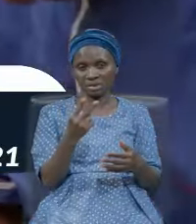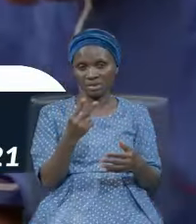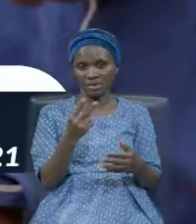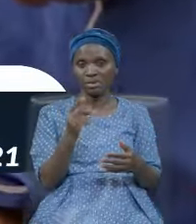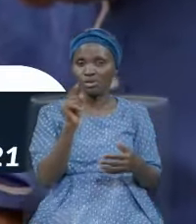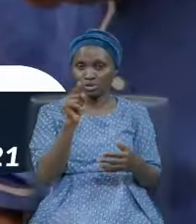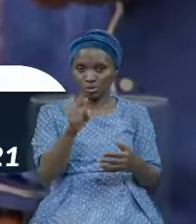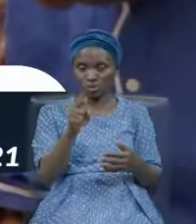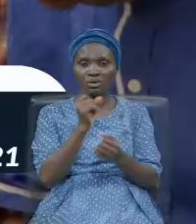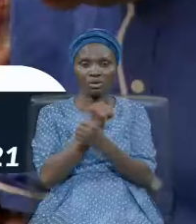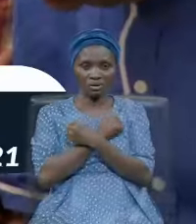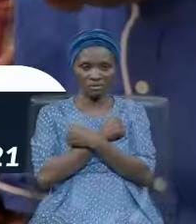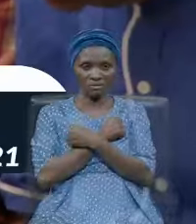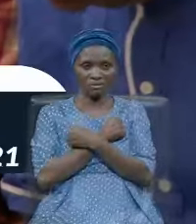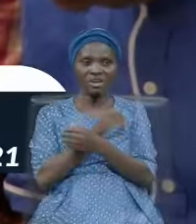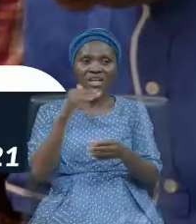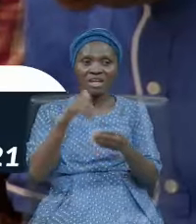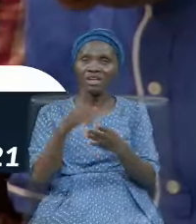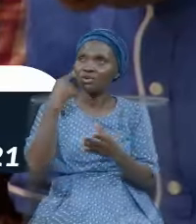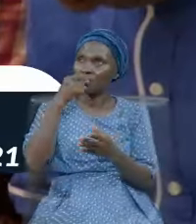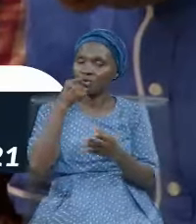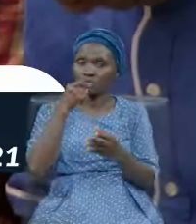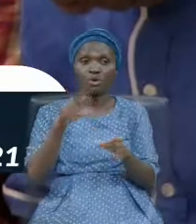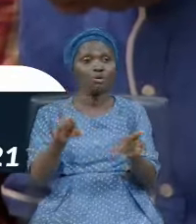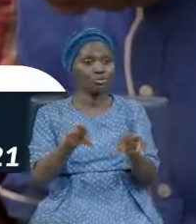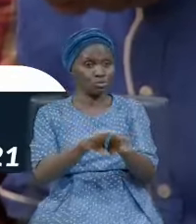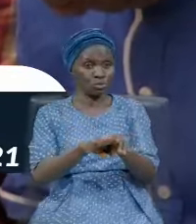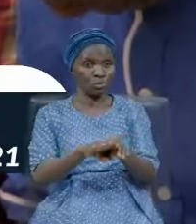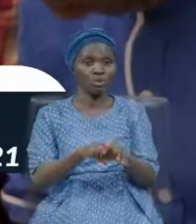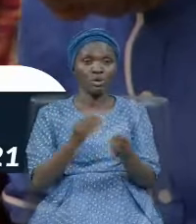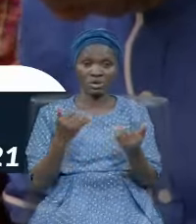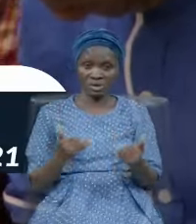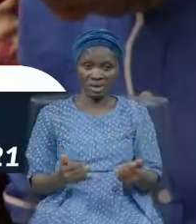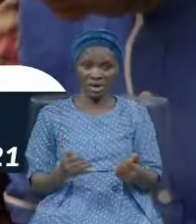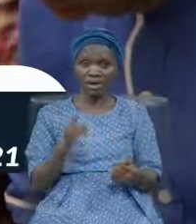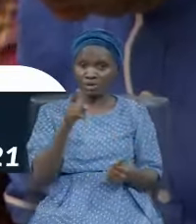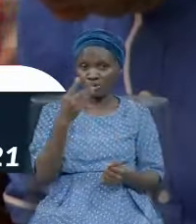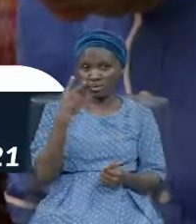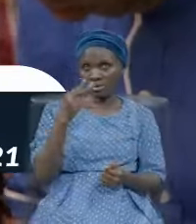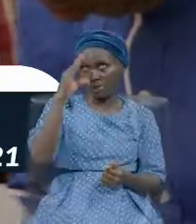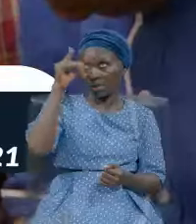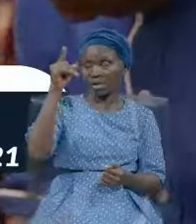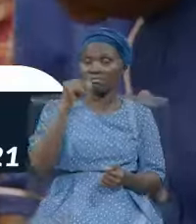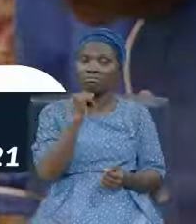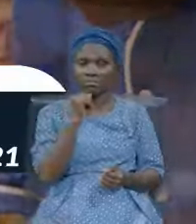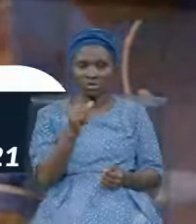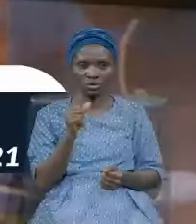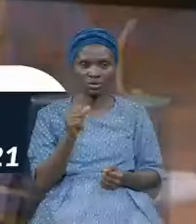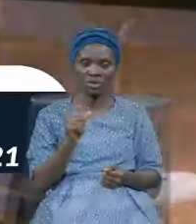ye love, in whom though now ye see him not,